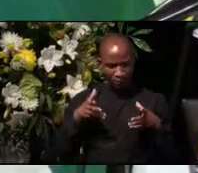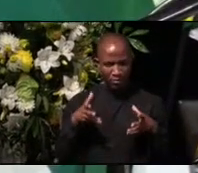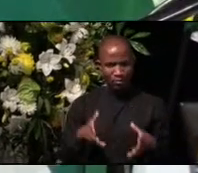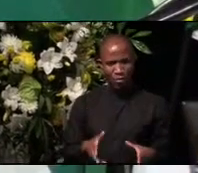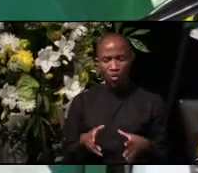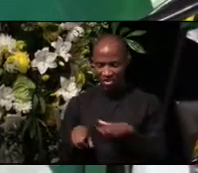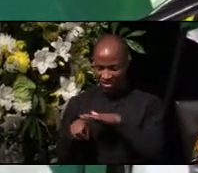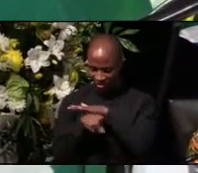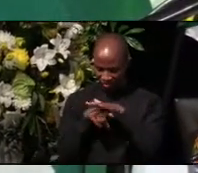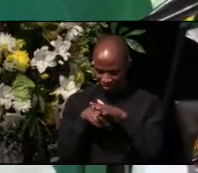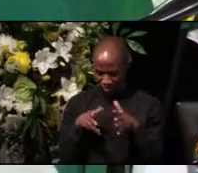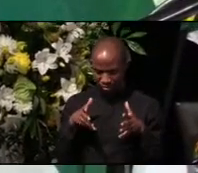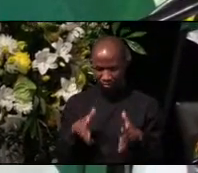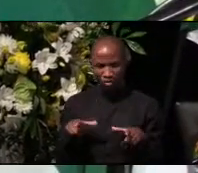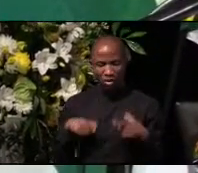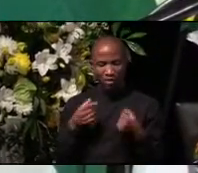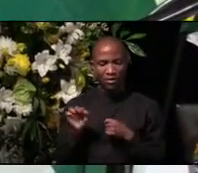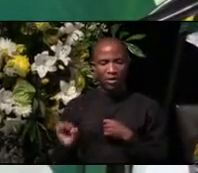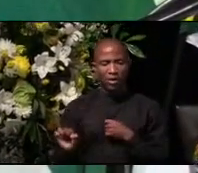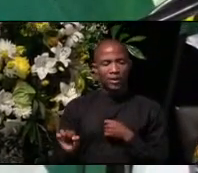in this District